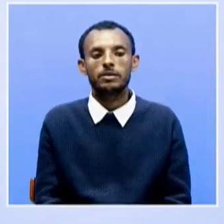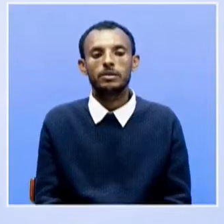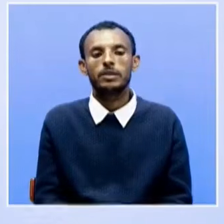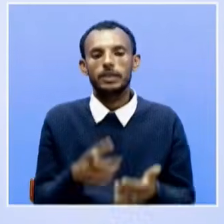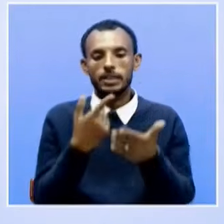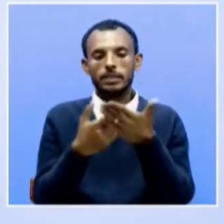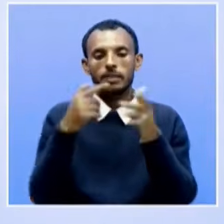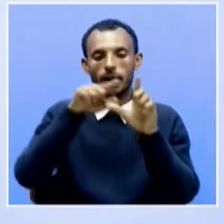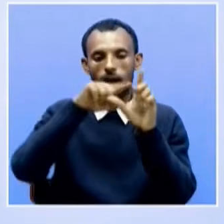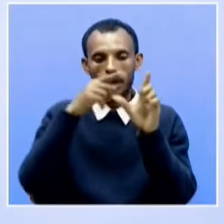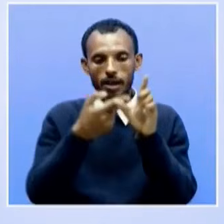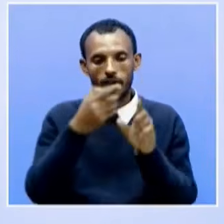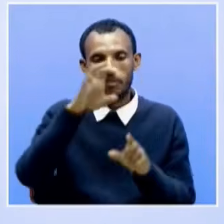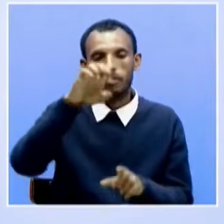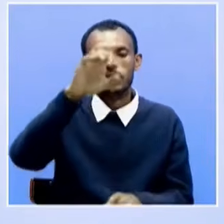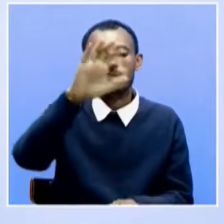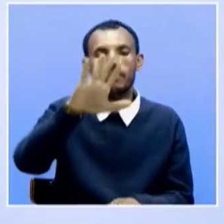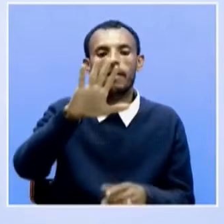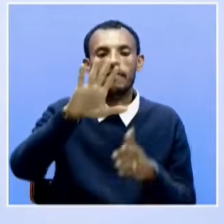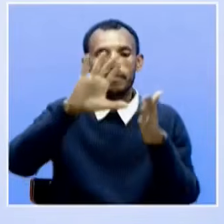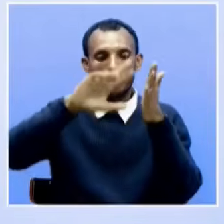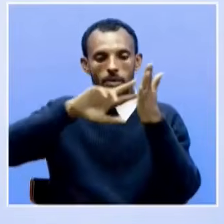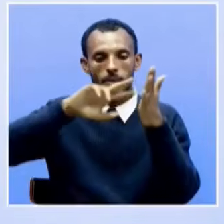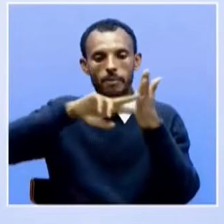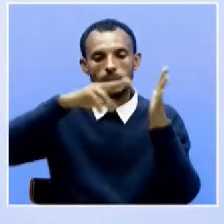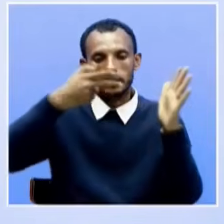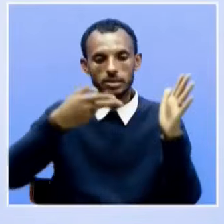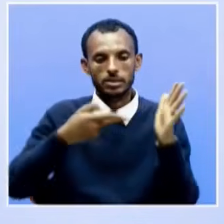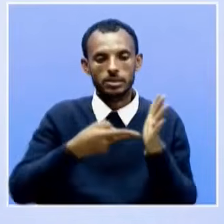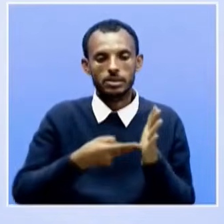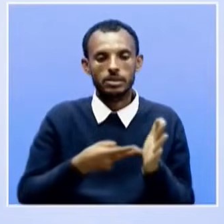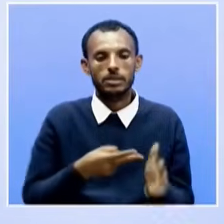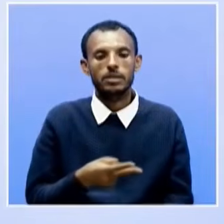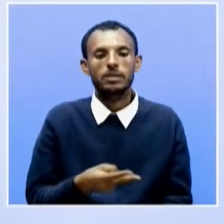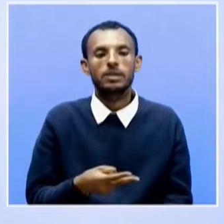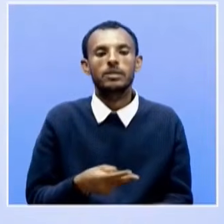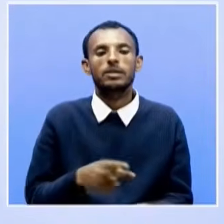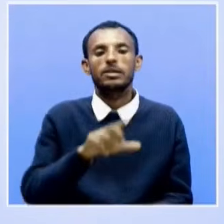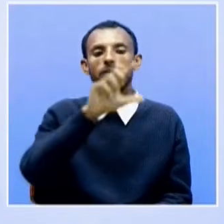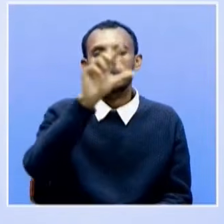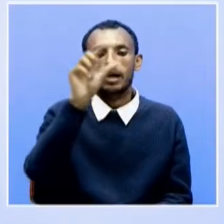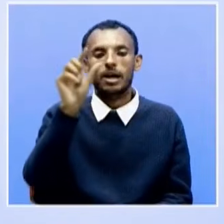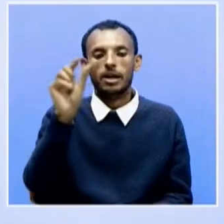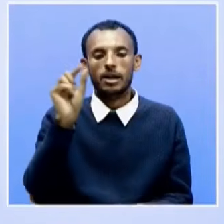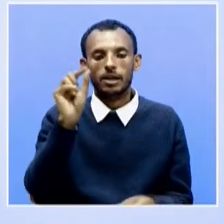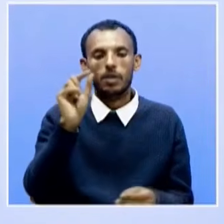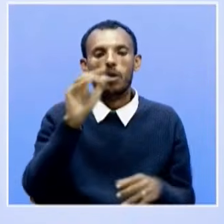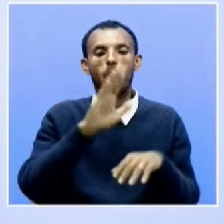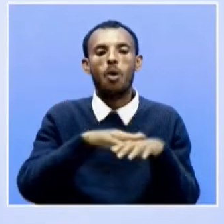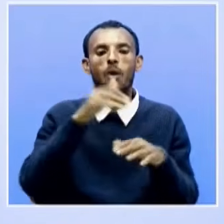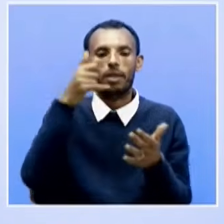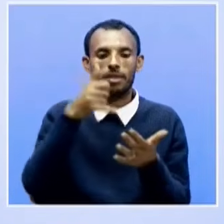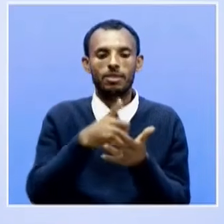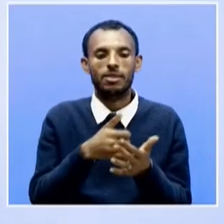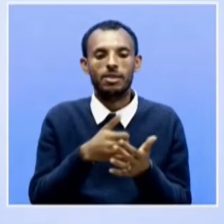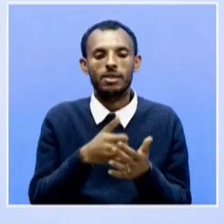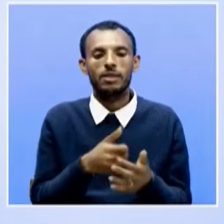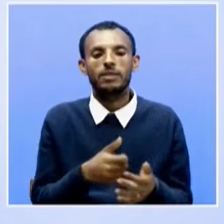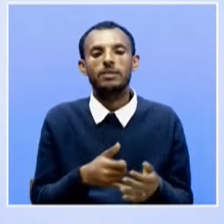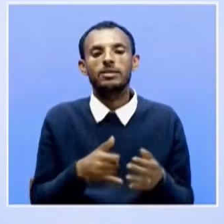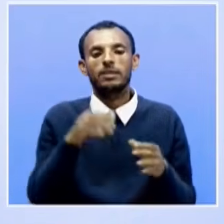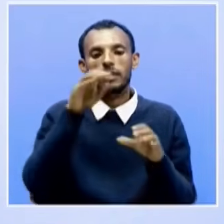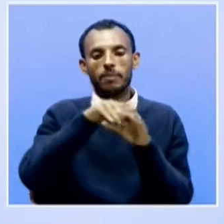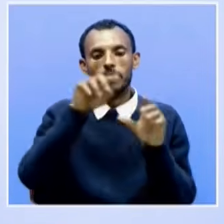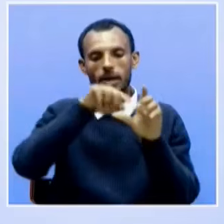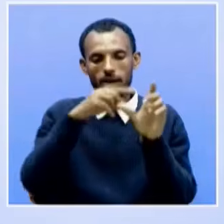This angle is 45 means the arc subtending it, okay, by definition, the inscribed